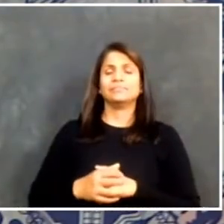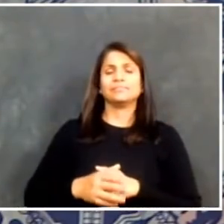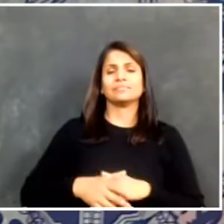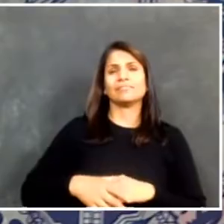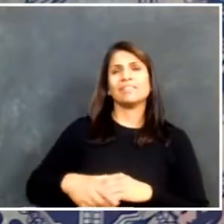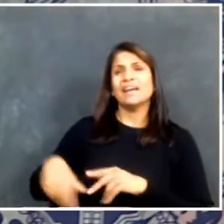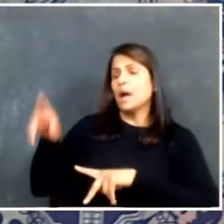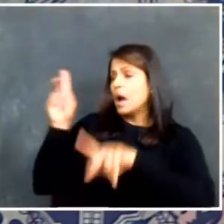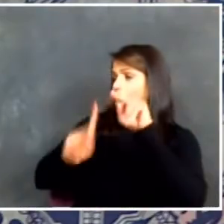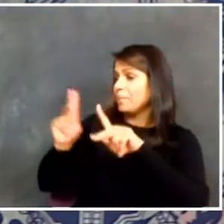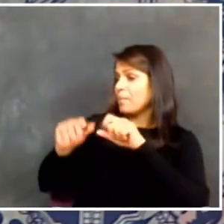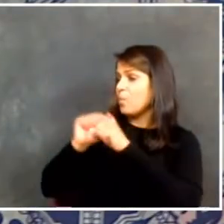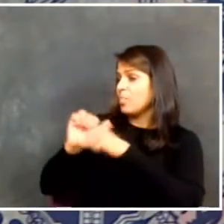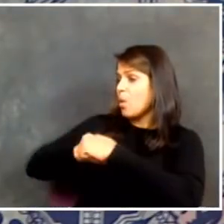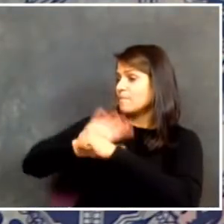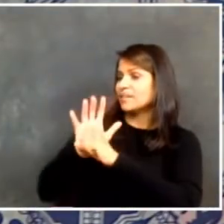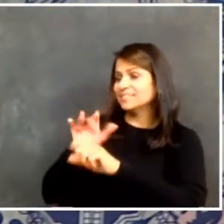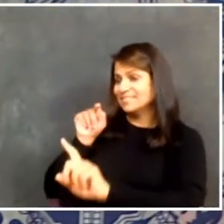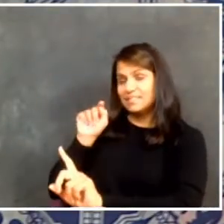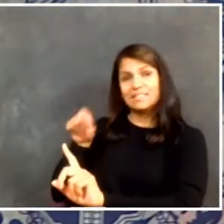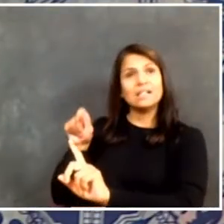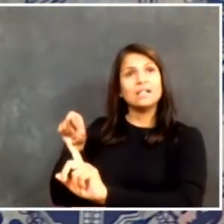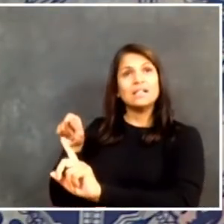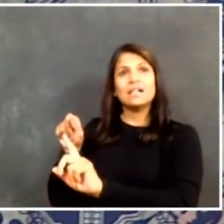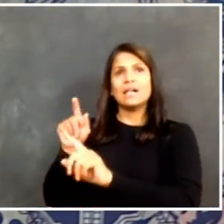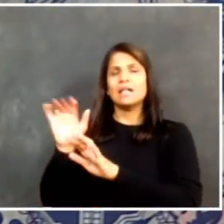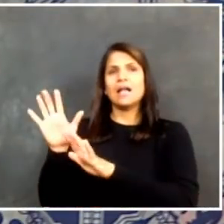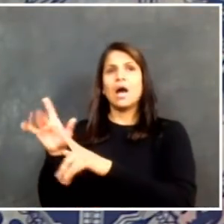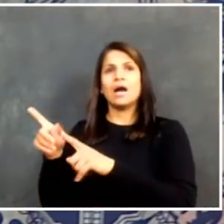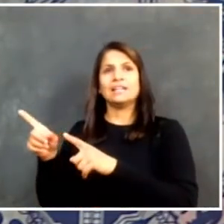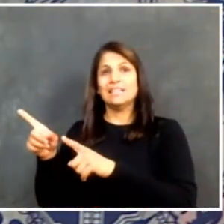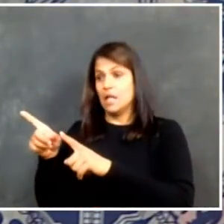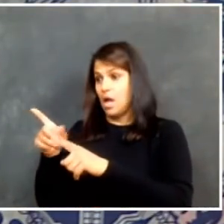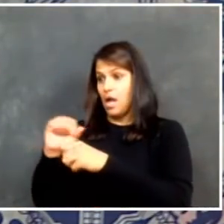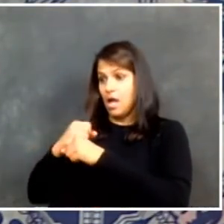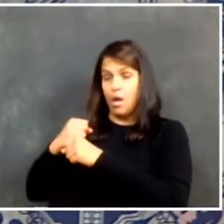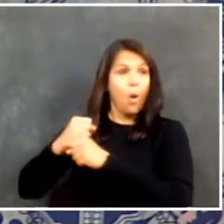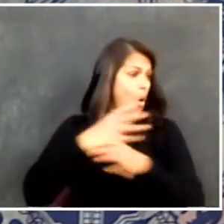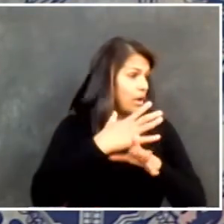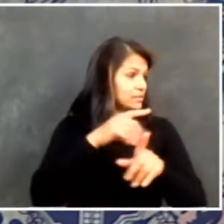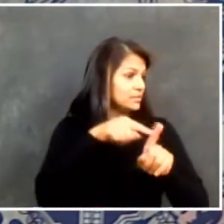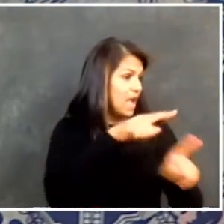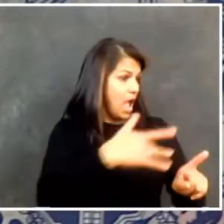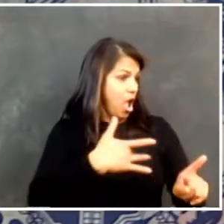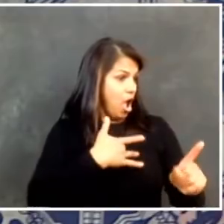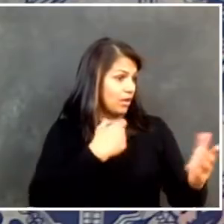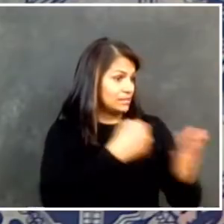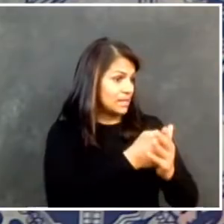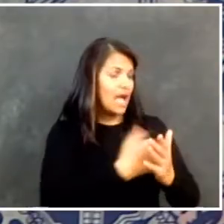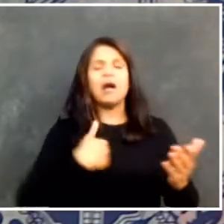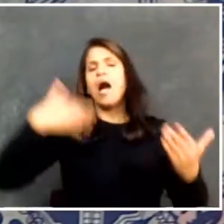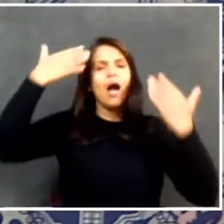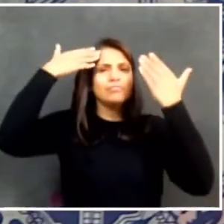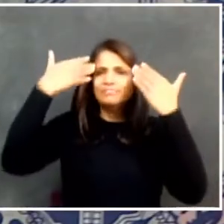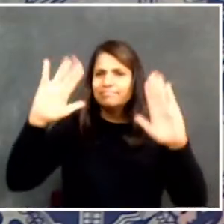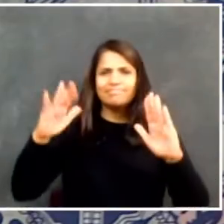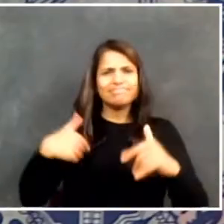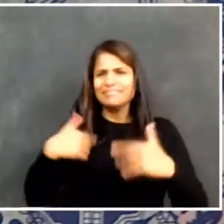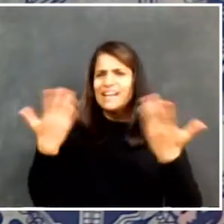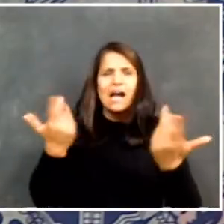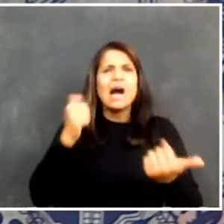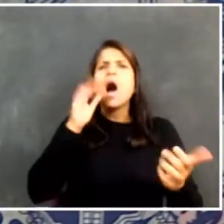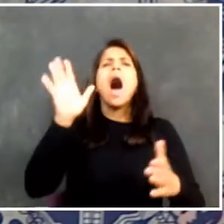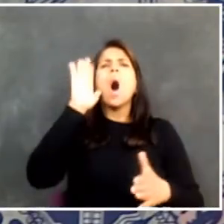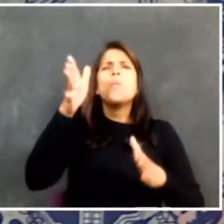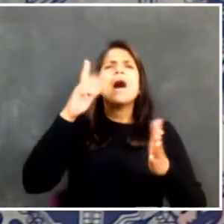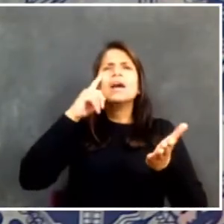happened with EMS. Gloria, those numbers, thank God, are coming down in terms of the number of calls they're getting. It is reducing, and a lot of calls